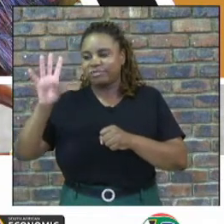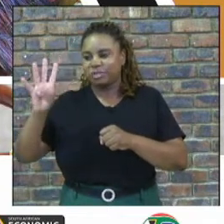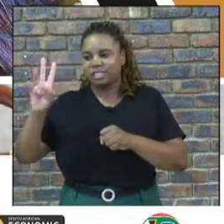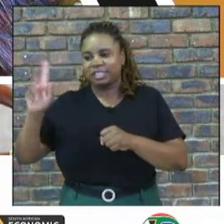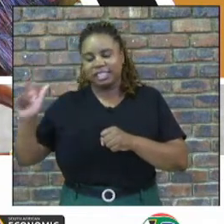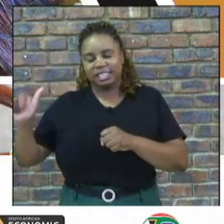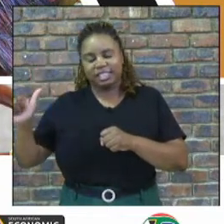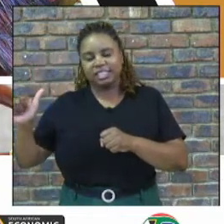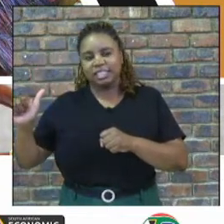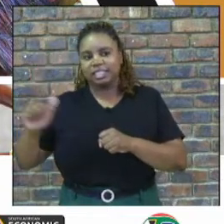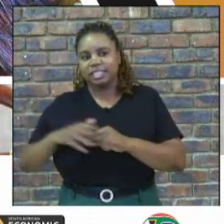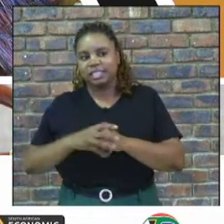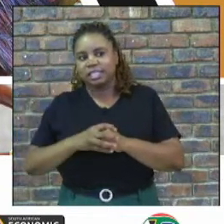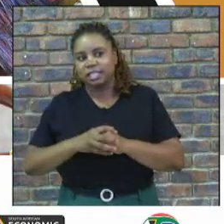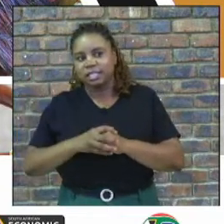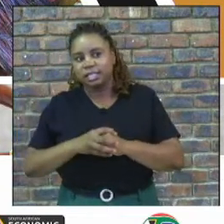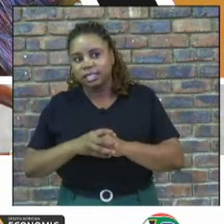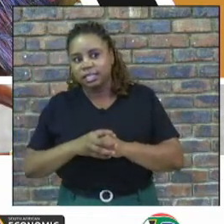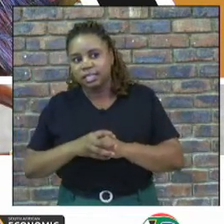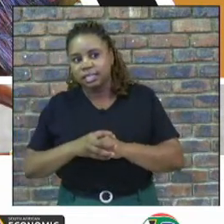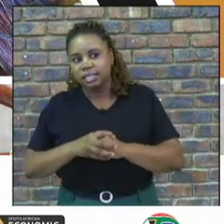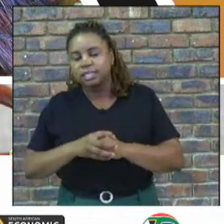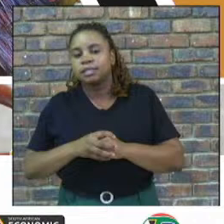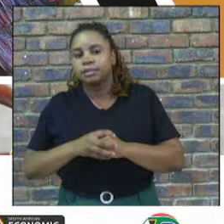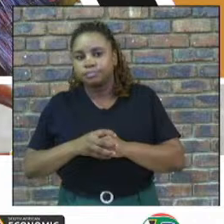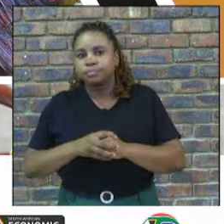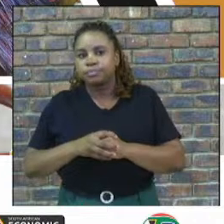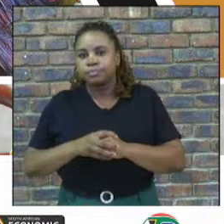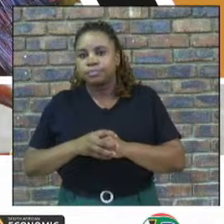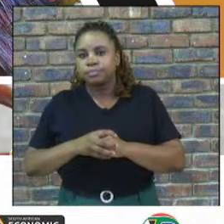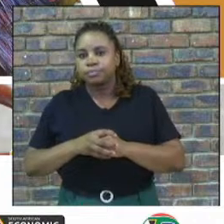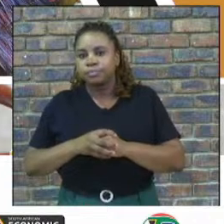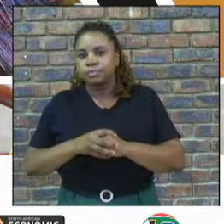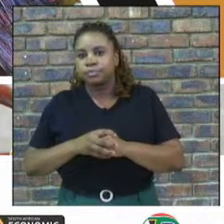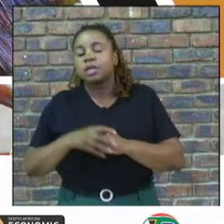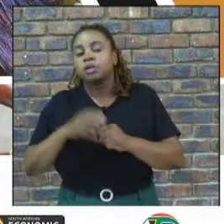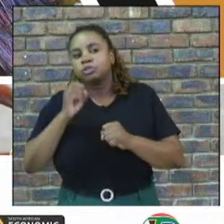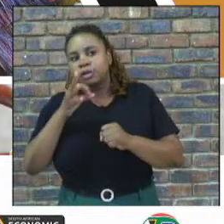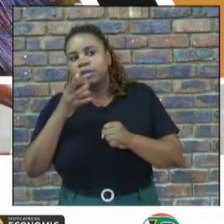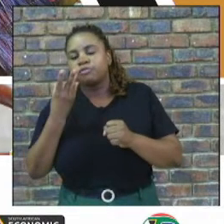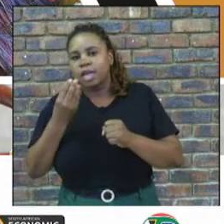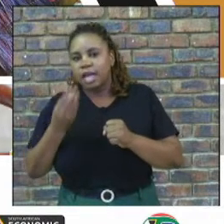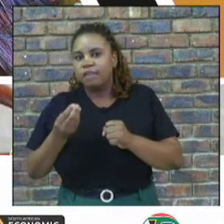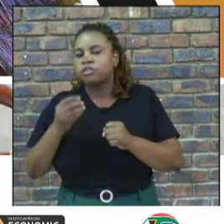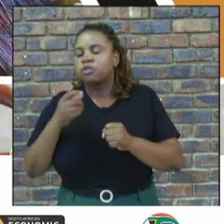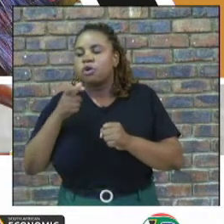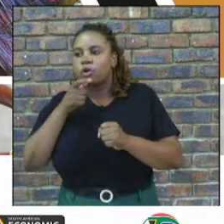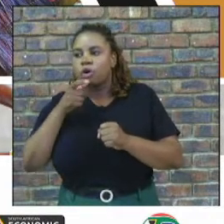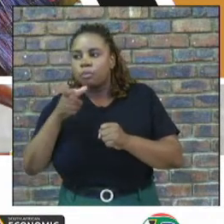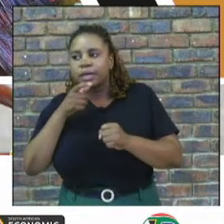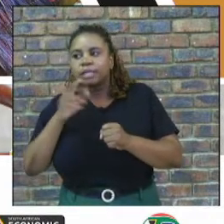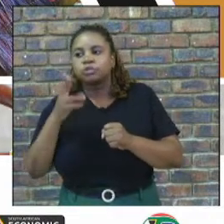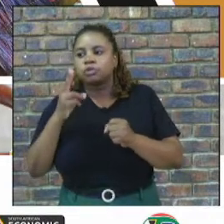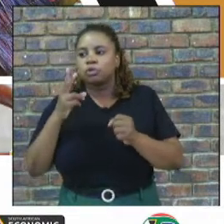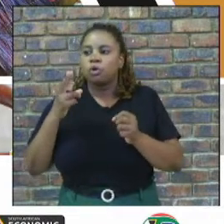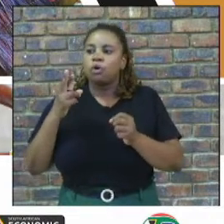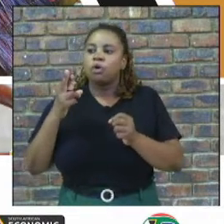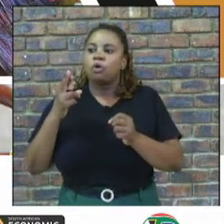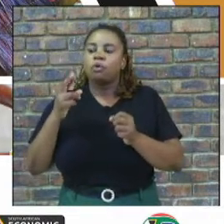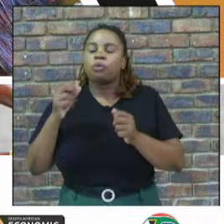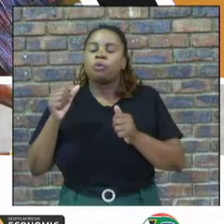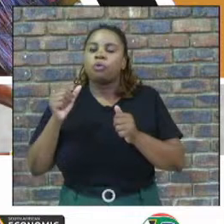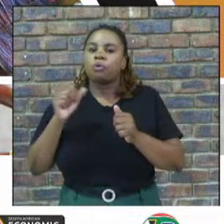and to take the concerns and the comments and the questions arising from the members of the public and take them back to